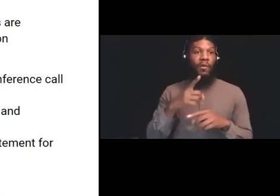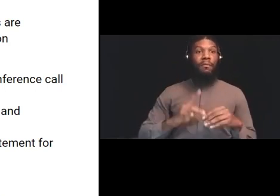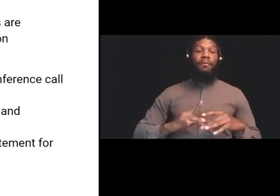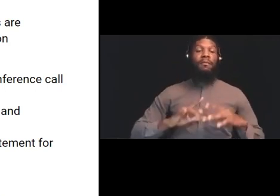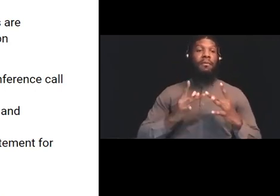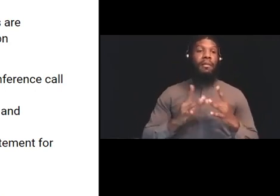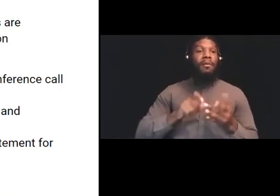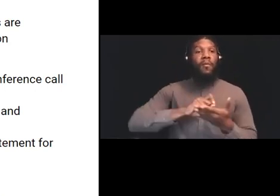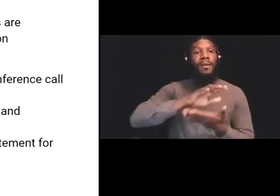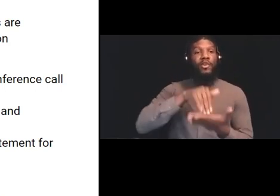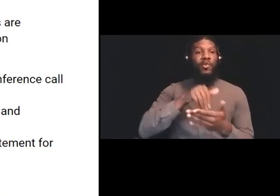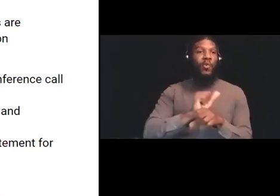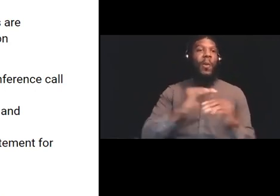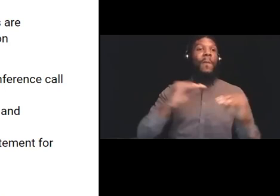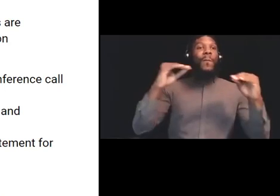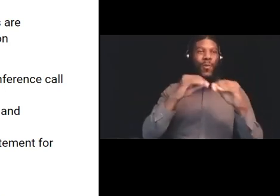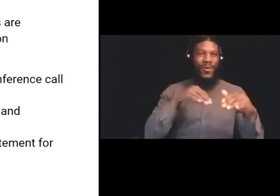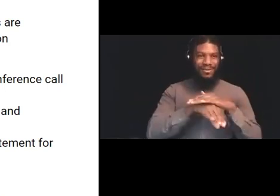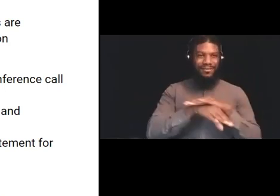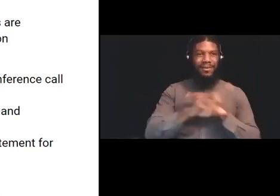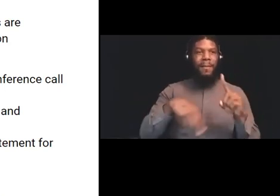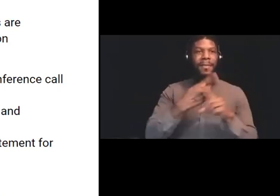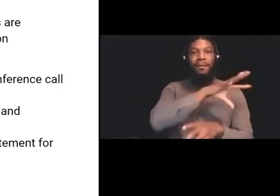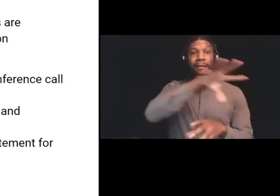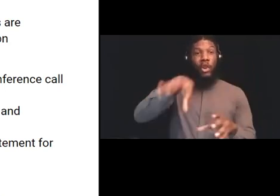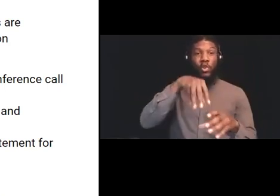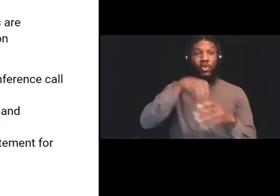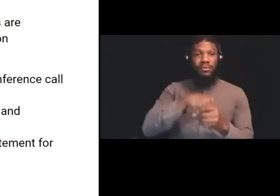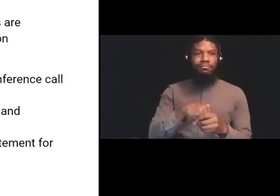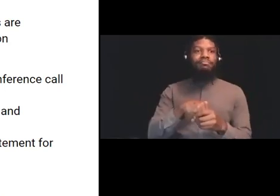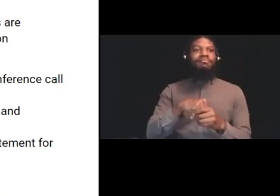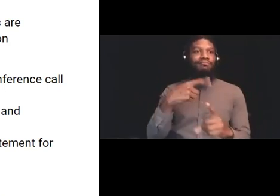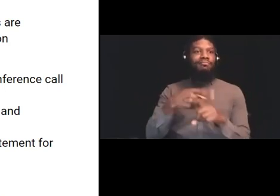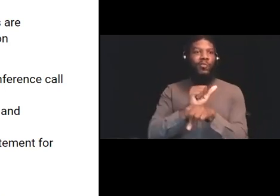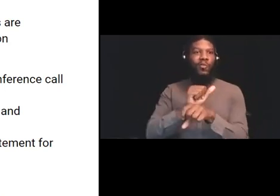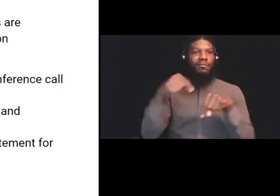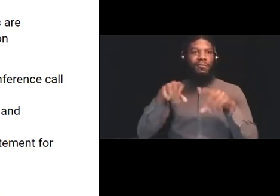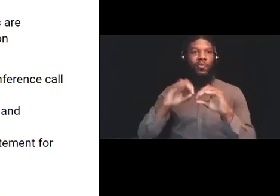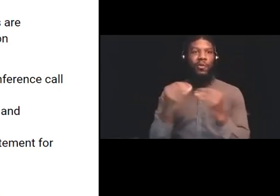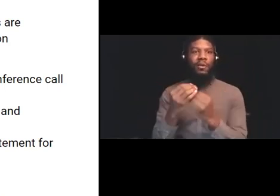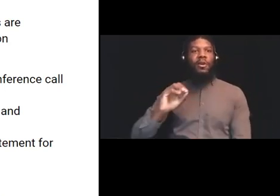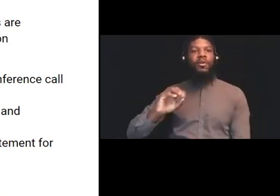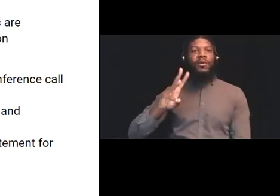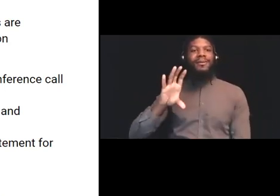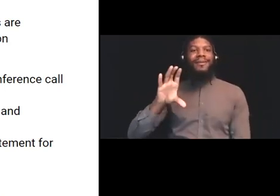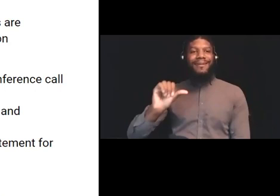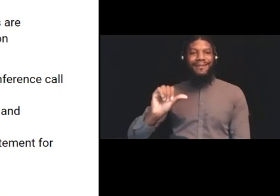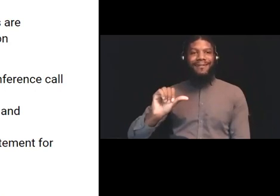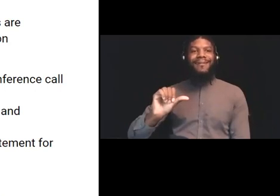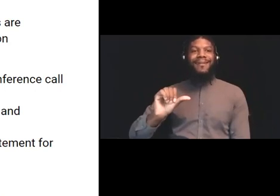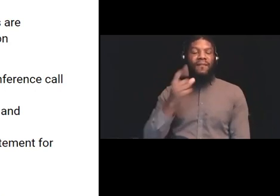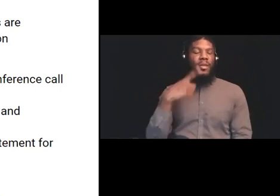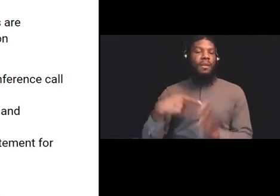Center work more accessible and inclusive, including the work of our organization, OWCA. So